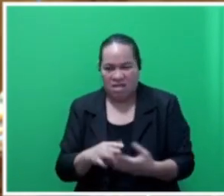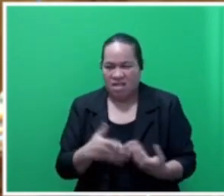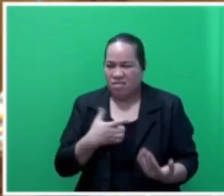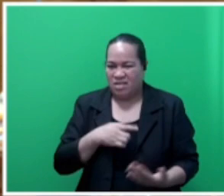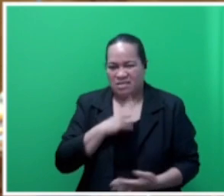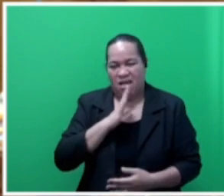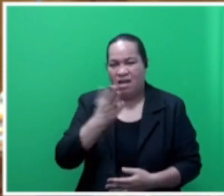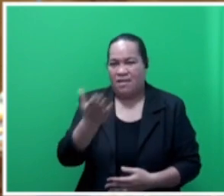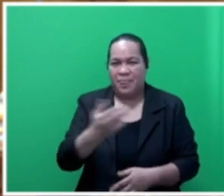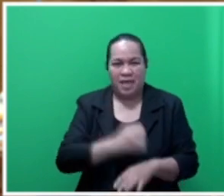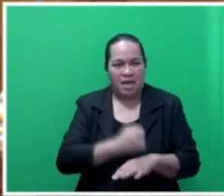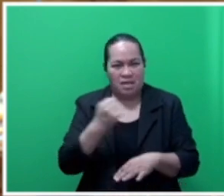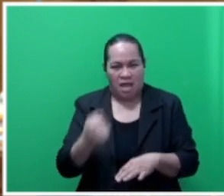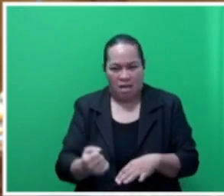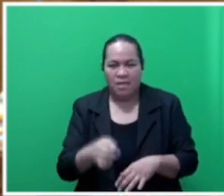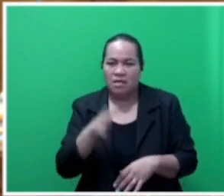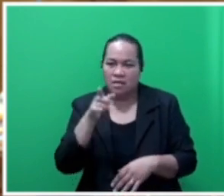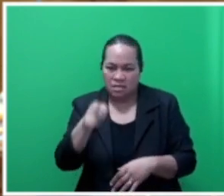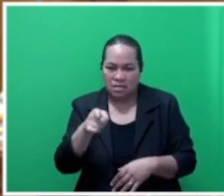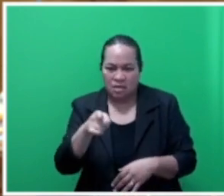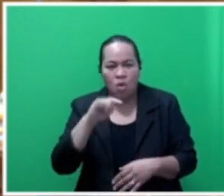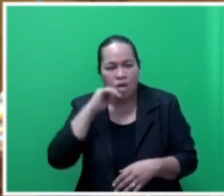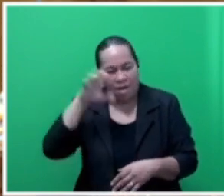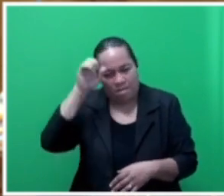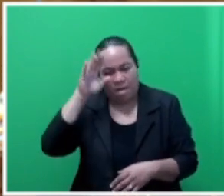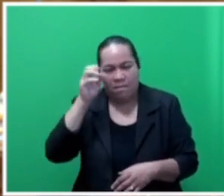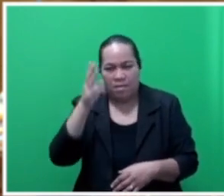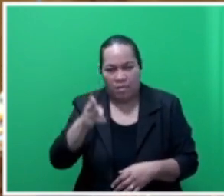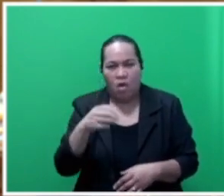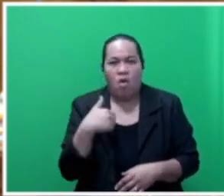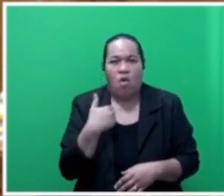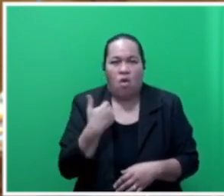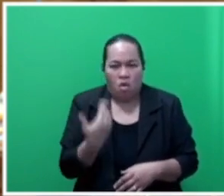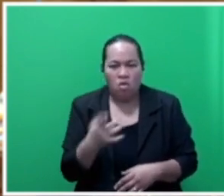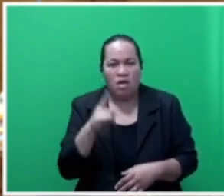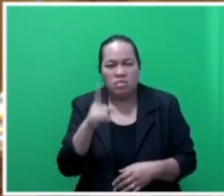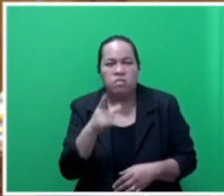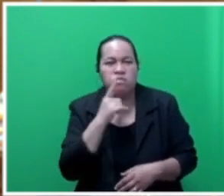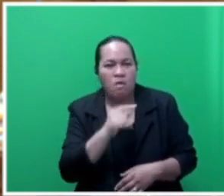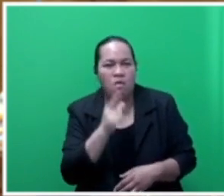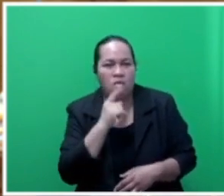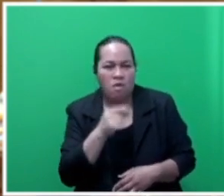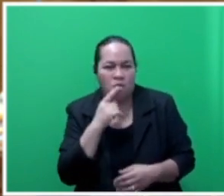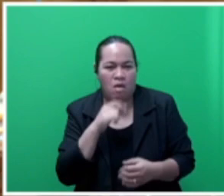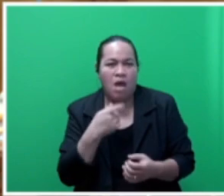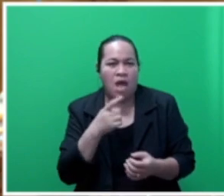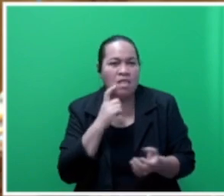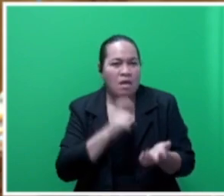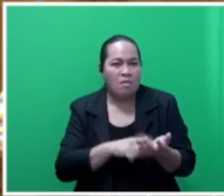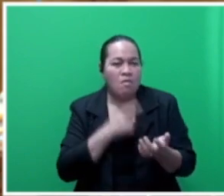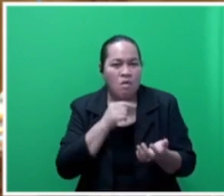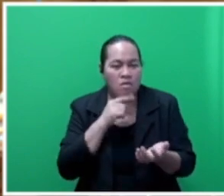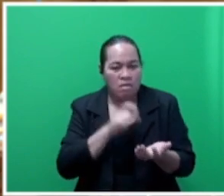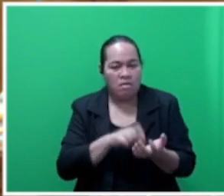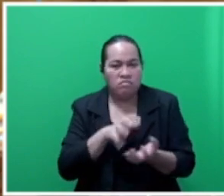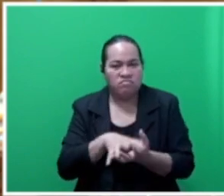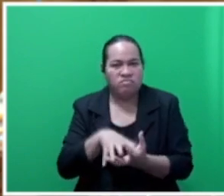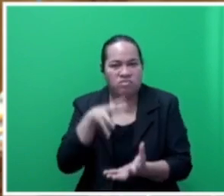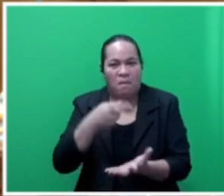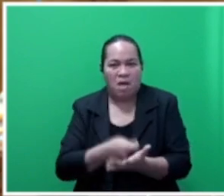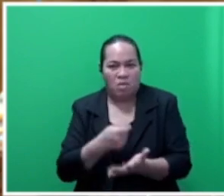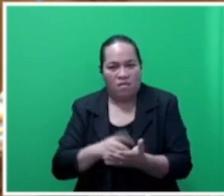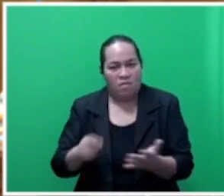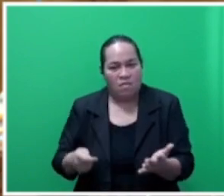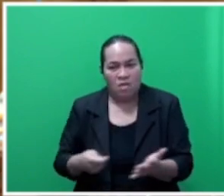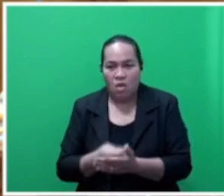of intergenerational debt and not the previous governments as claimed by the Honourable Minister of Economy. We can confidently say, sir, that